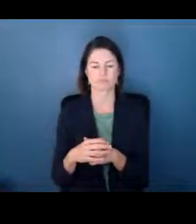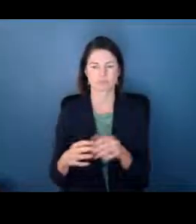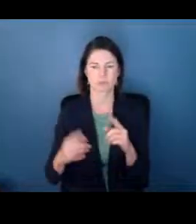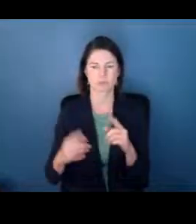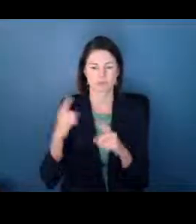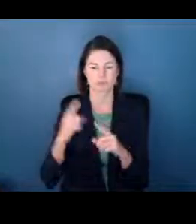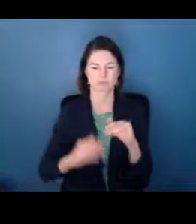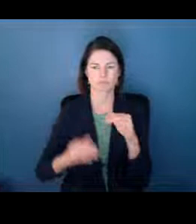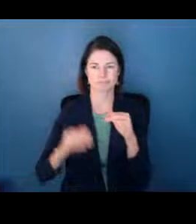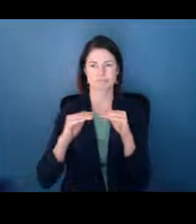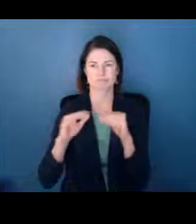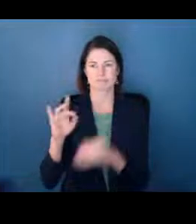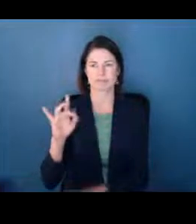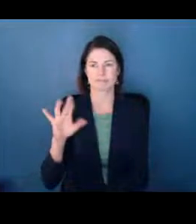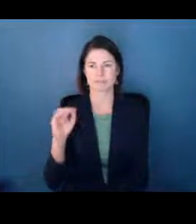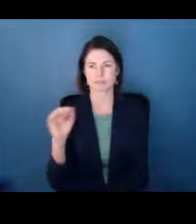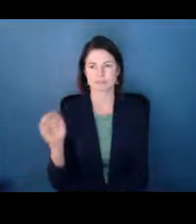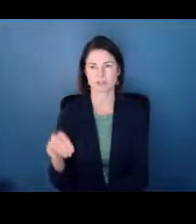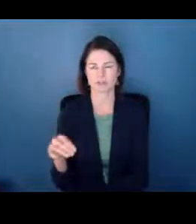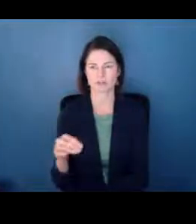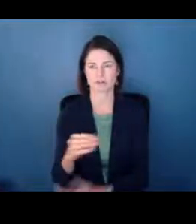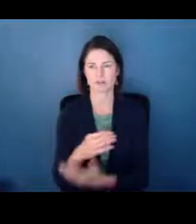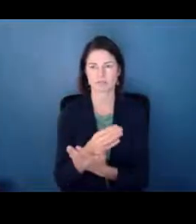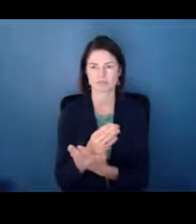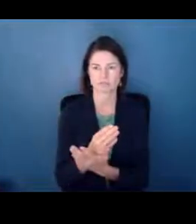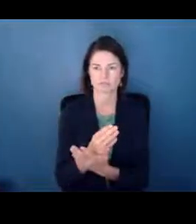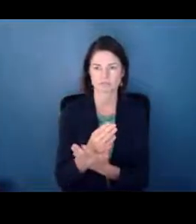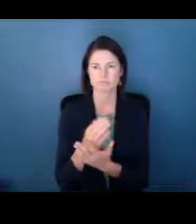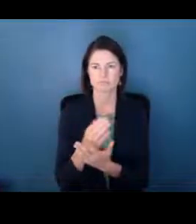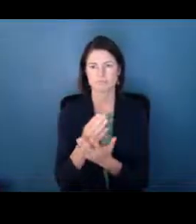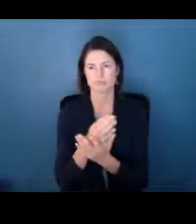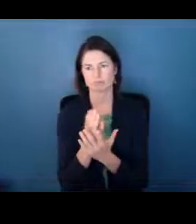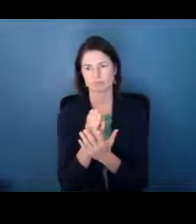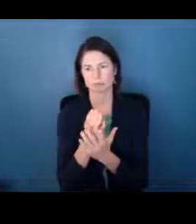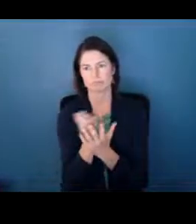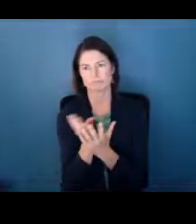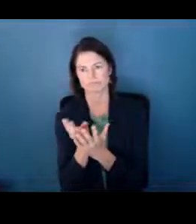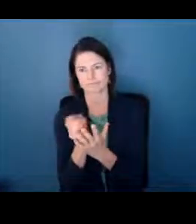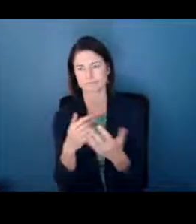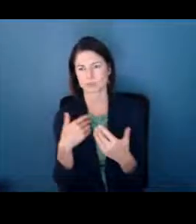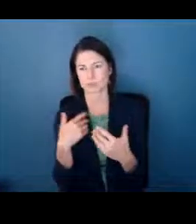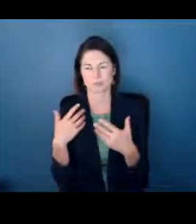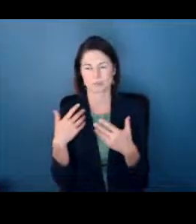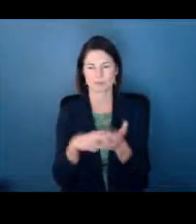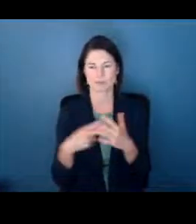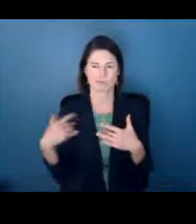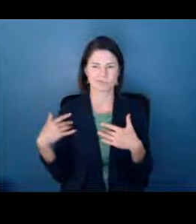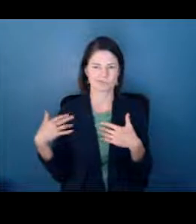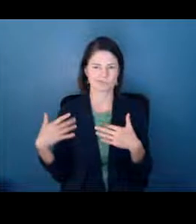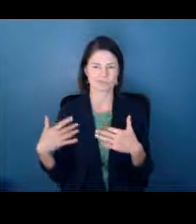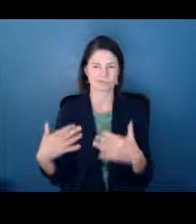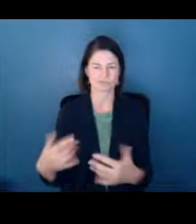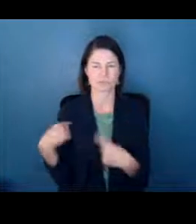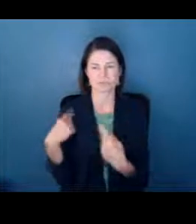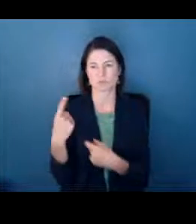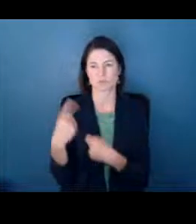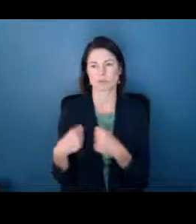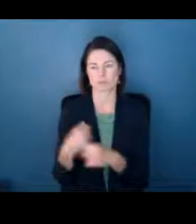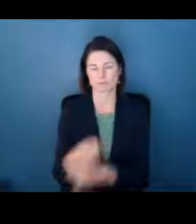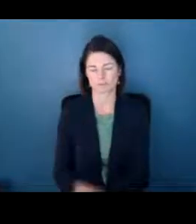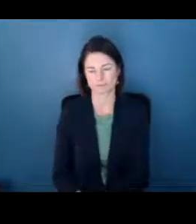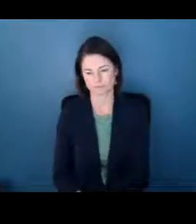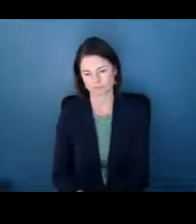the actions are kind of in those two categories. So we're seeing a lot of progress really quickly over this last year. I do